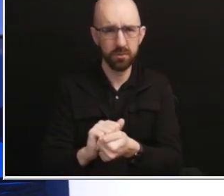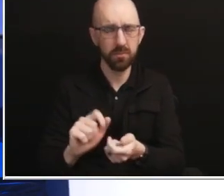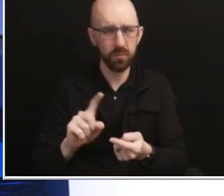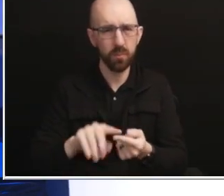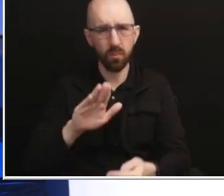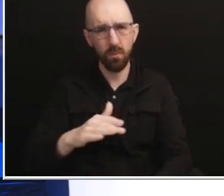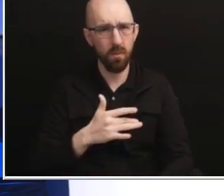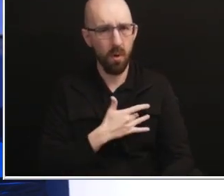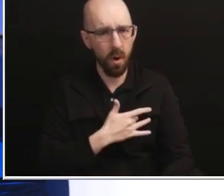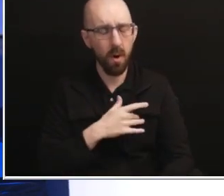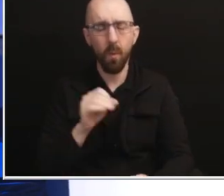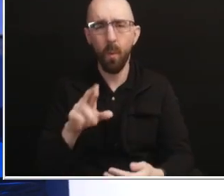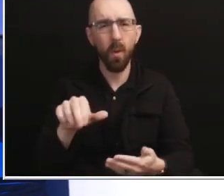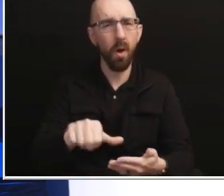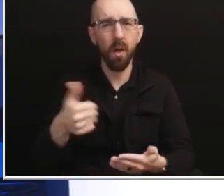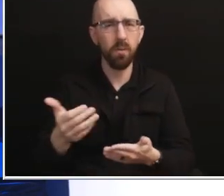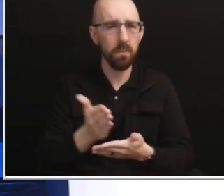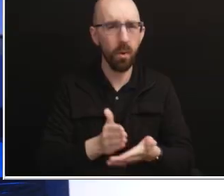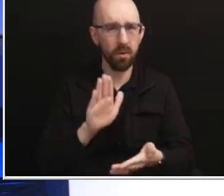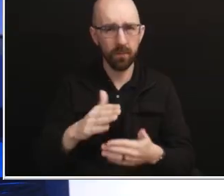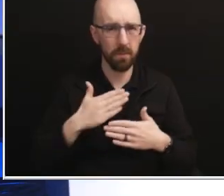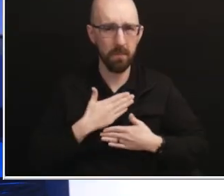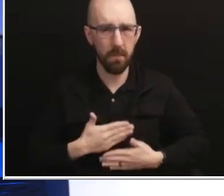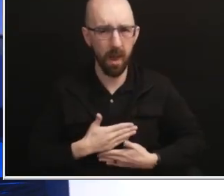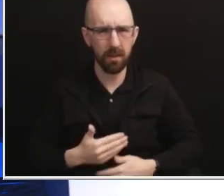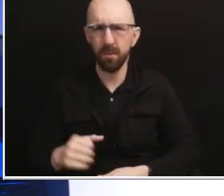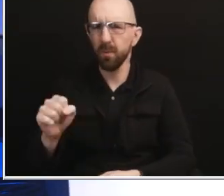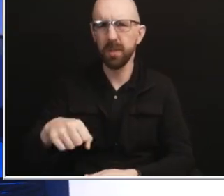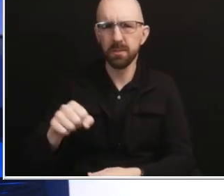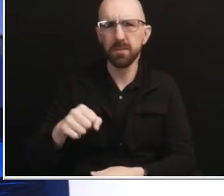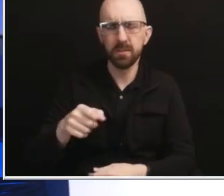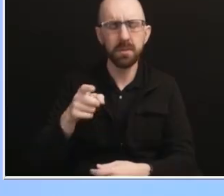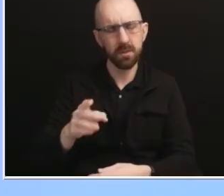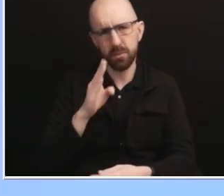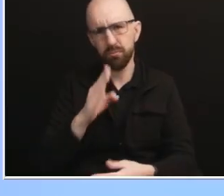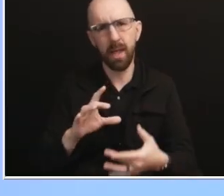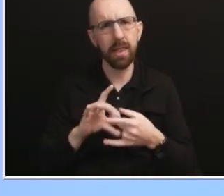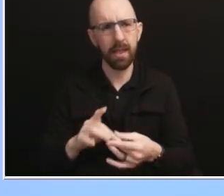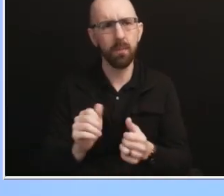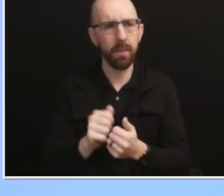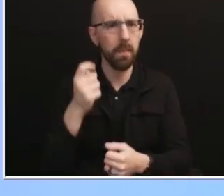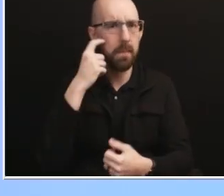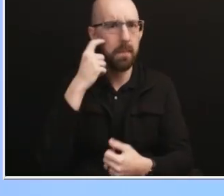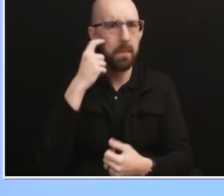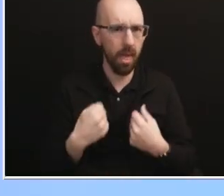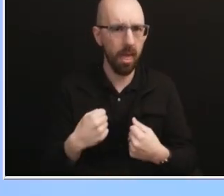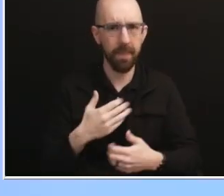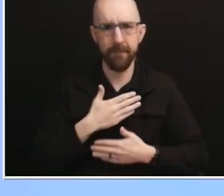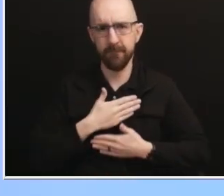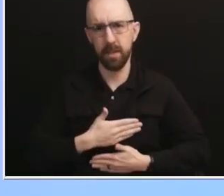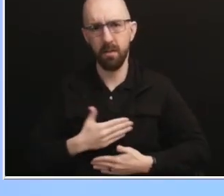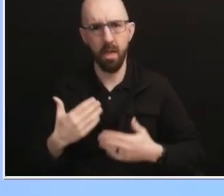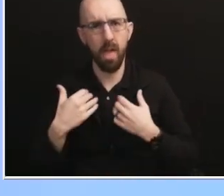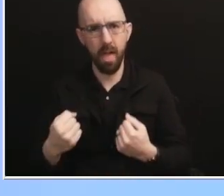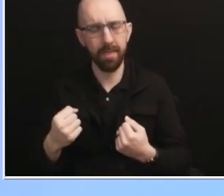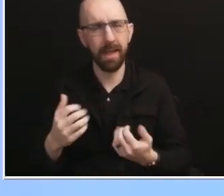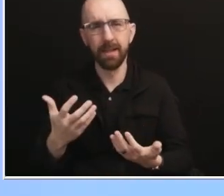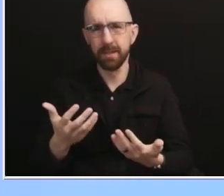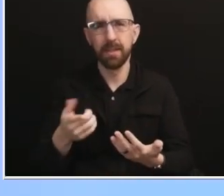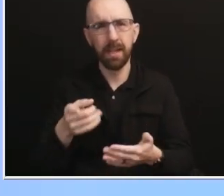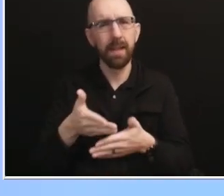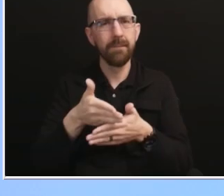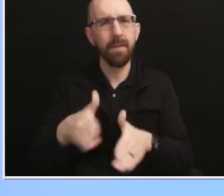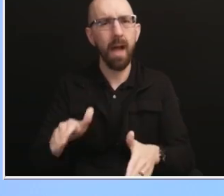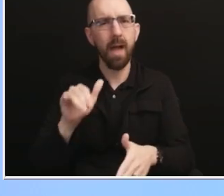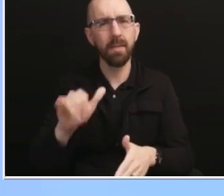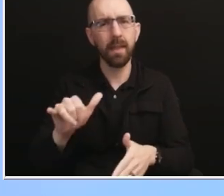just other aspects of your body? Absolutely. I mean, there's a direct link between mental health and physical health, and it's a divide that's been arbitrary